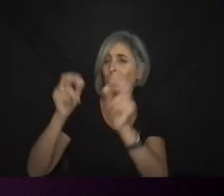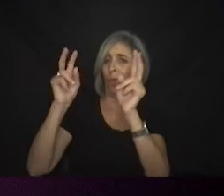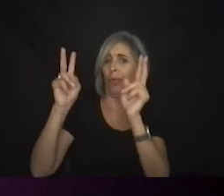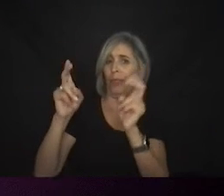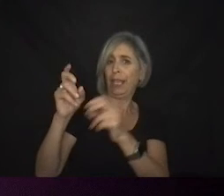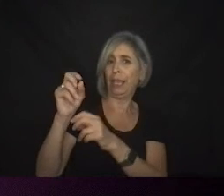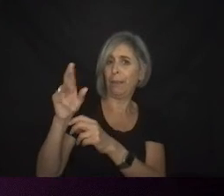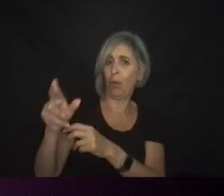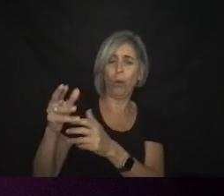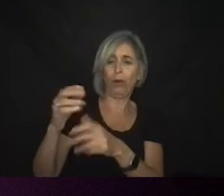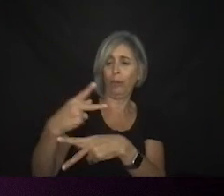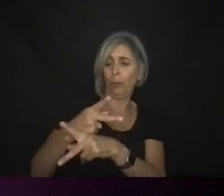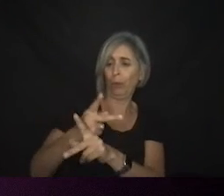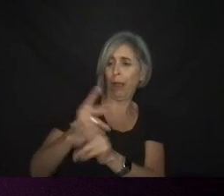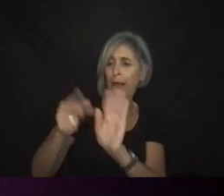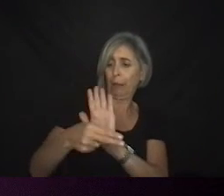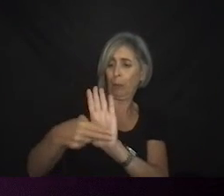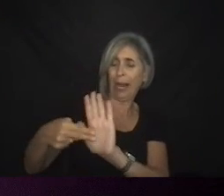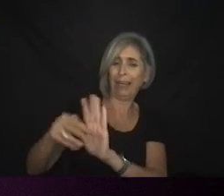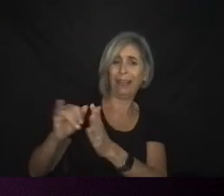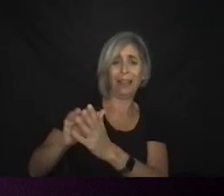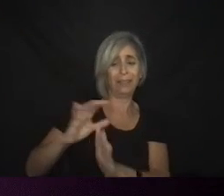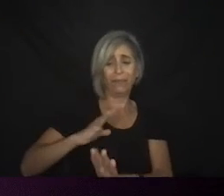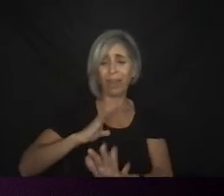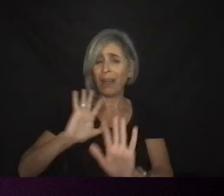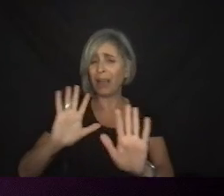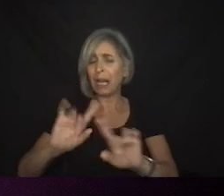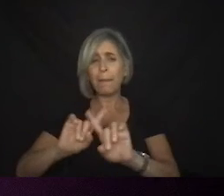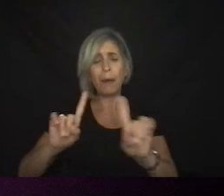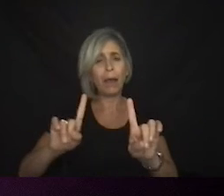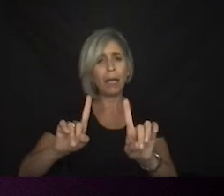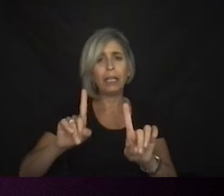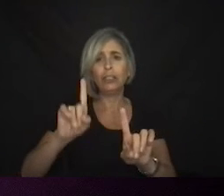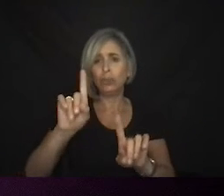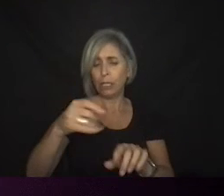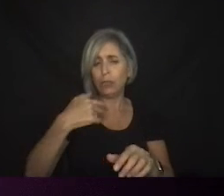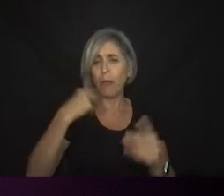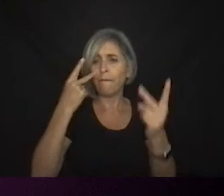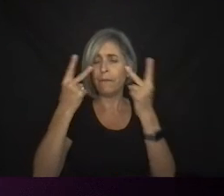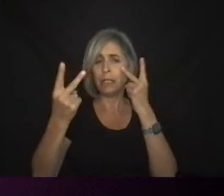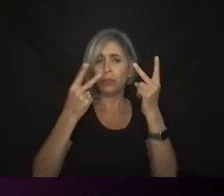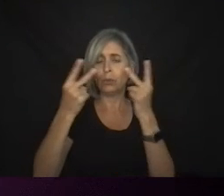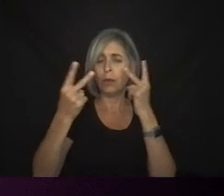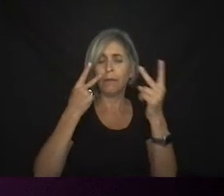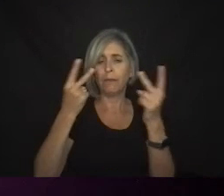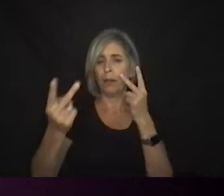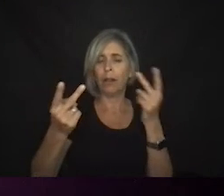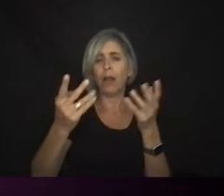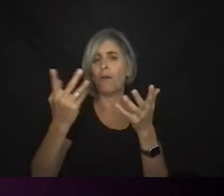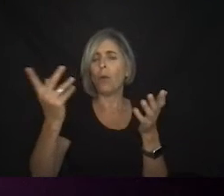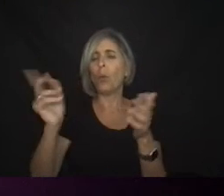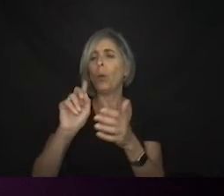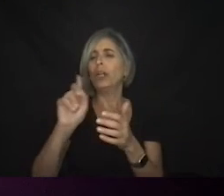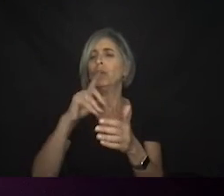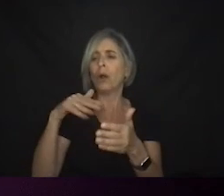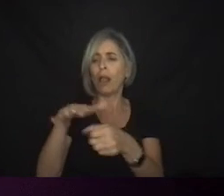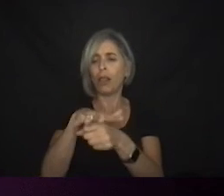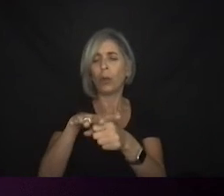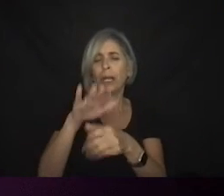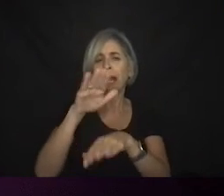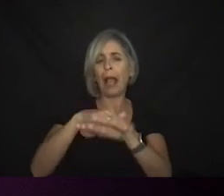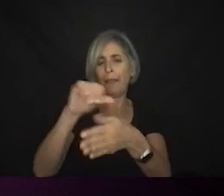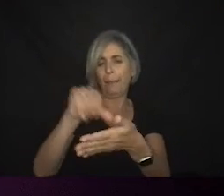like product branding. And that's totally fine. You just need to have some visual reference of where you are on the page.